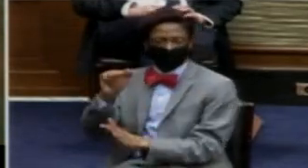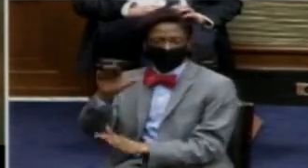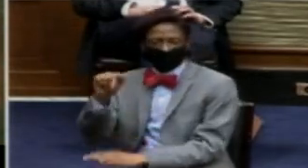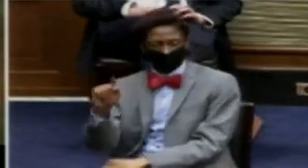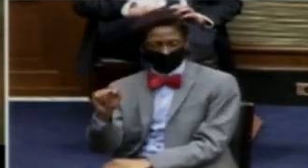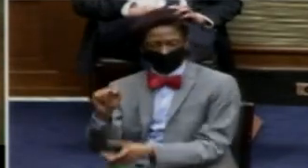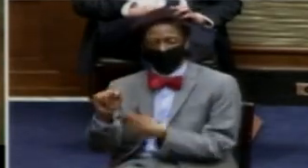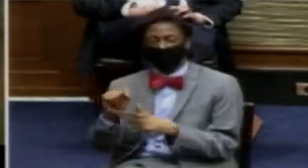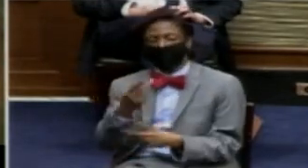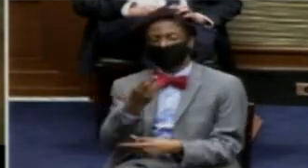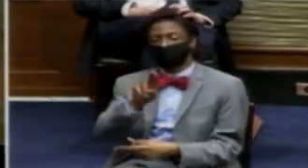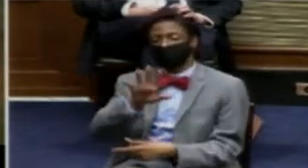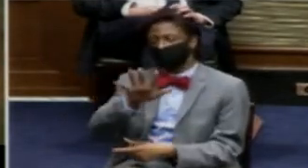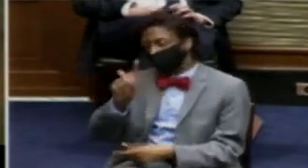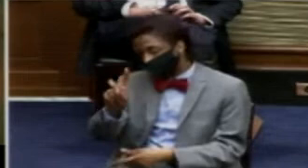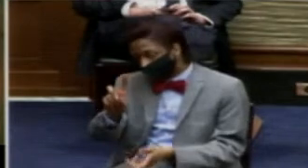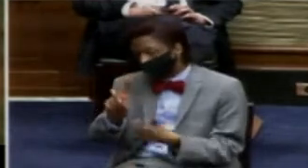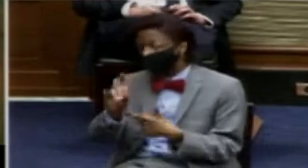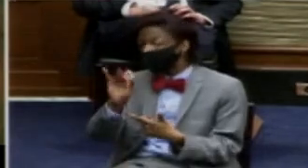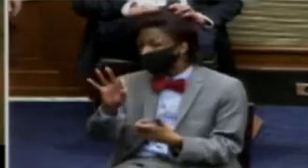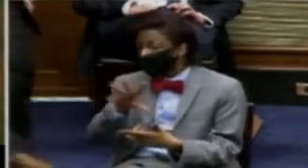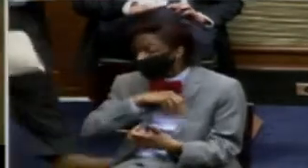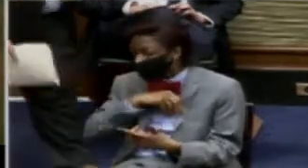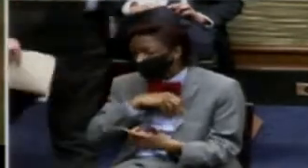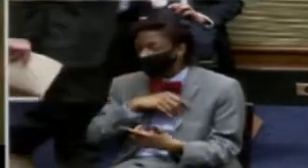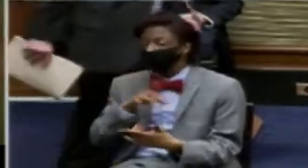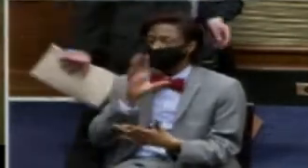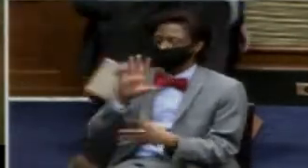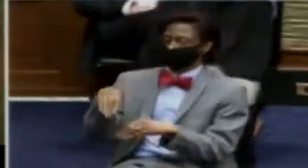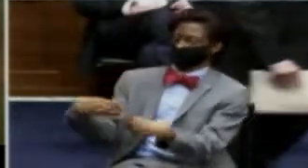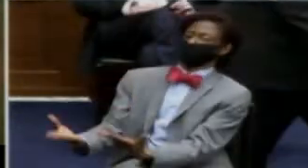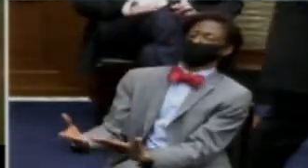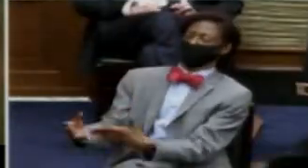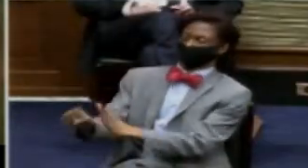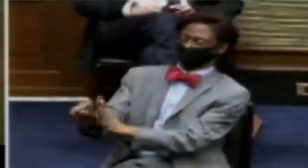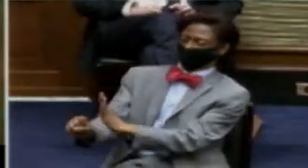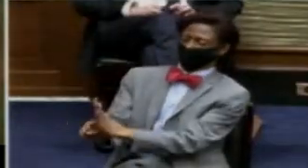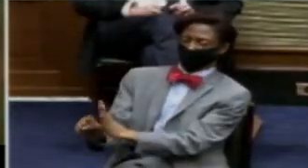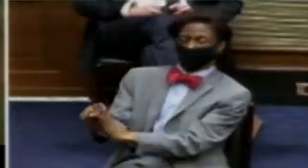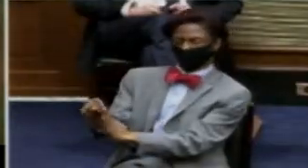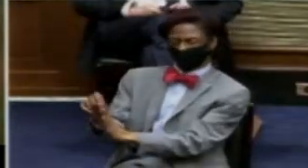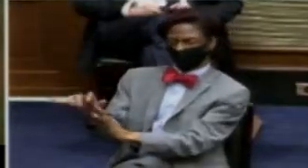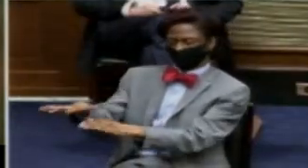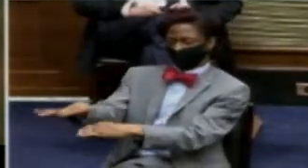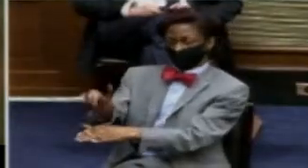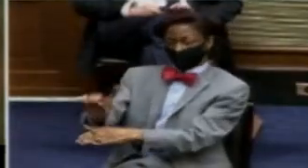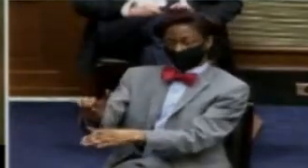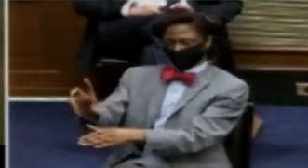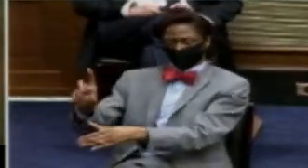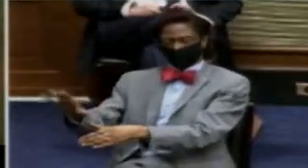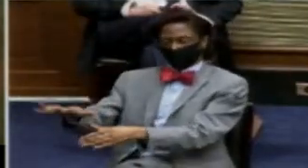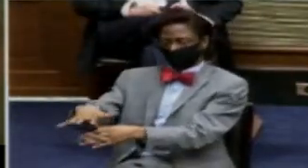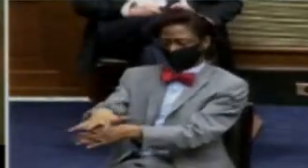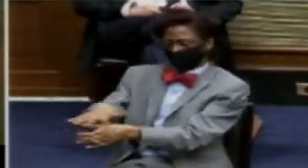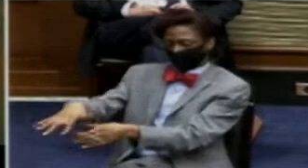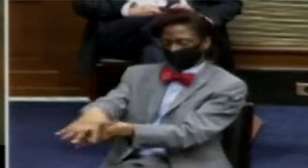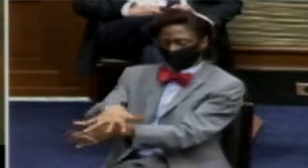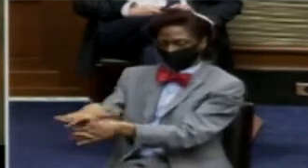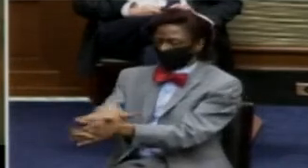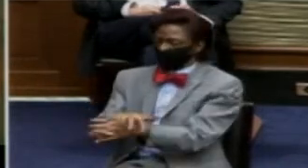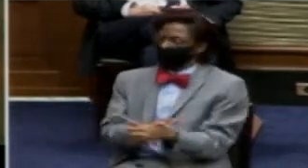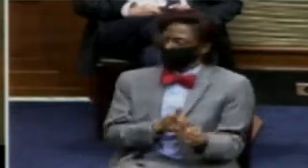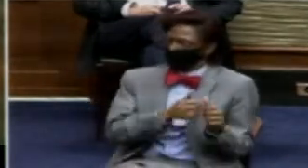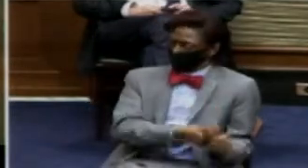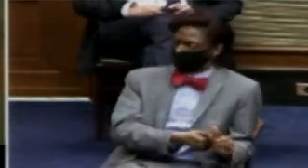H.R. 51 would, if enacted, confer statehood on a portion of what is currently the District of Columbia, pursuant to the Admissions